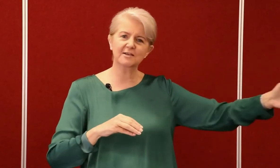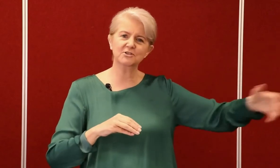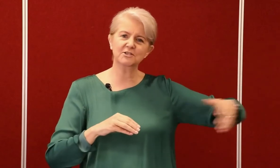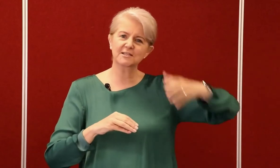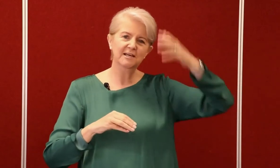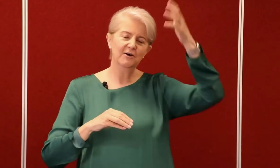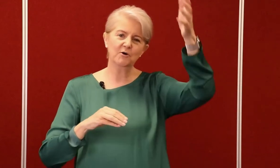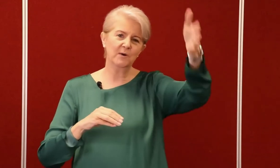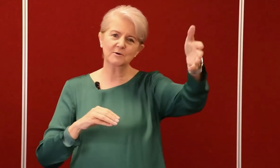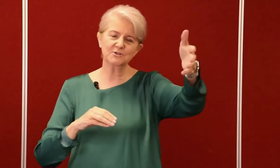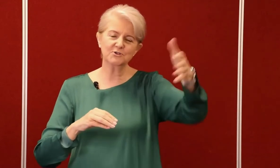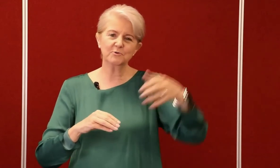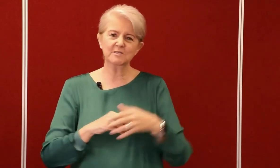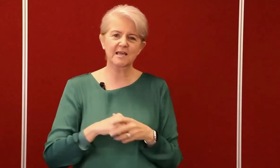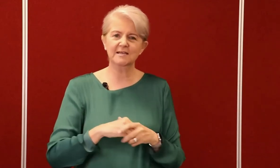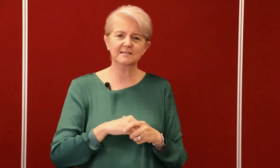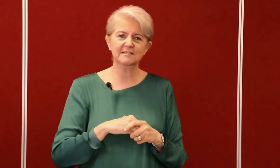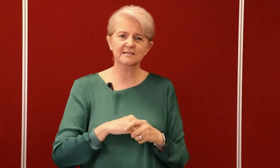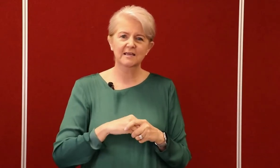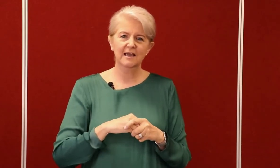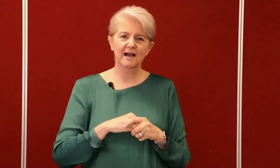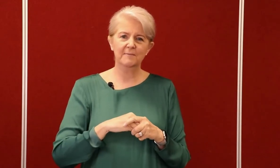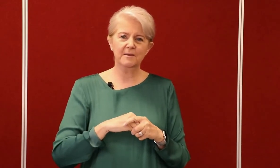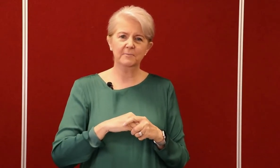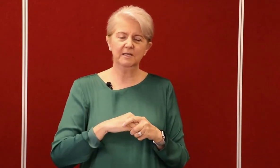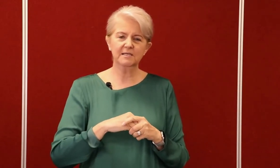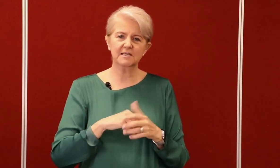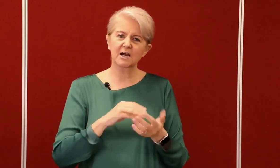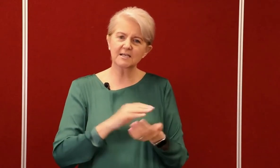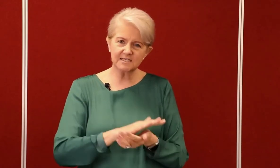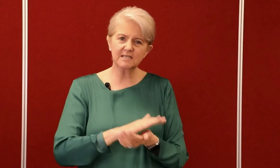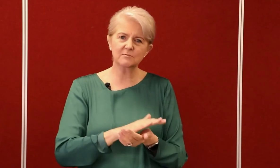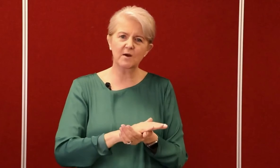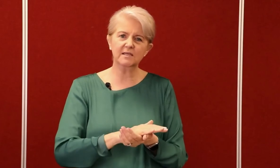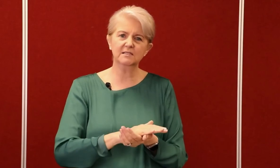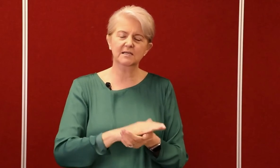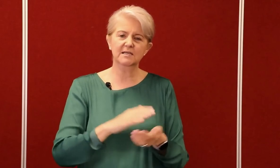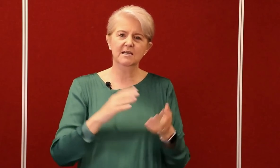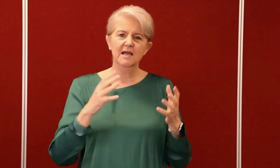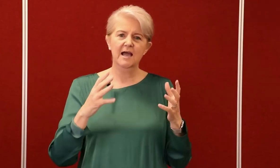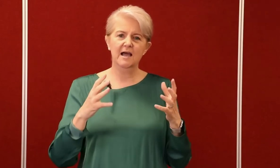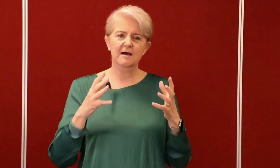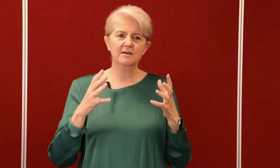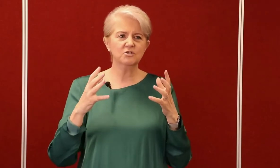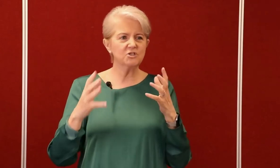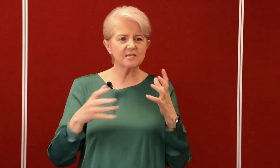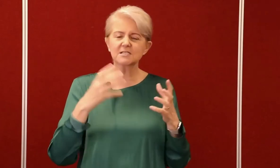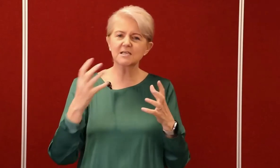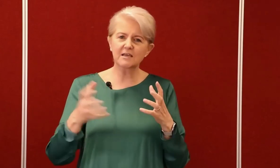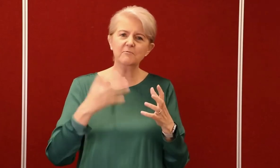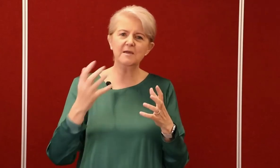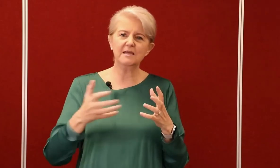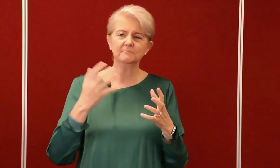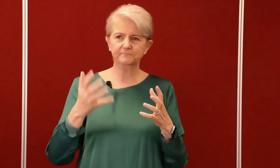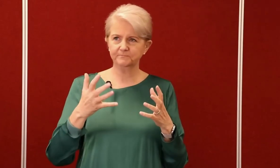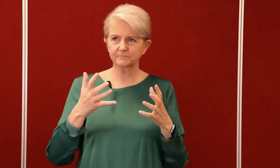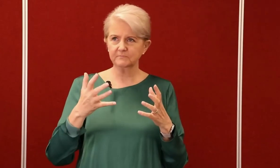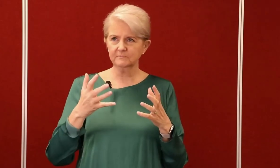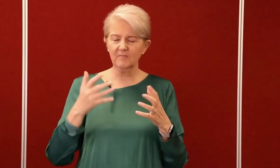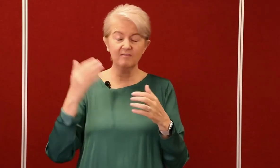was a sergeant or when I was a superintendent in policing. I see them regularly just to give